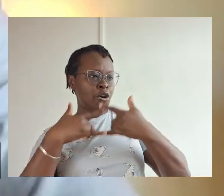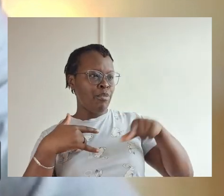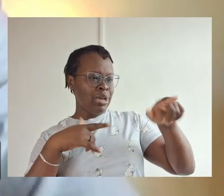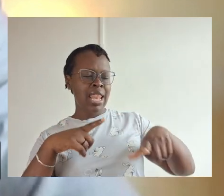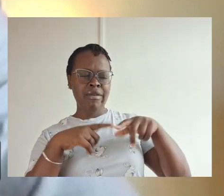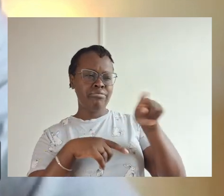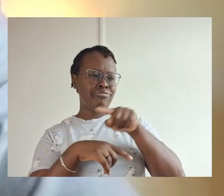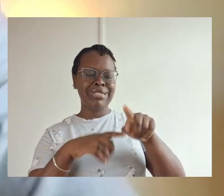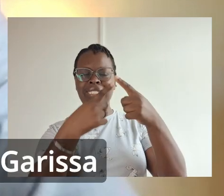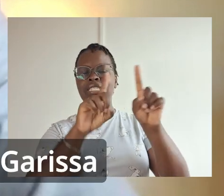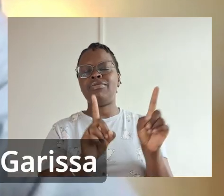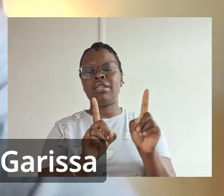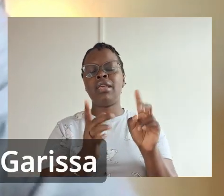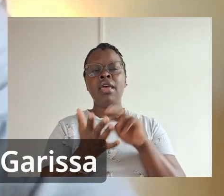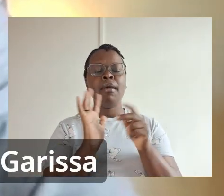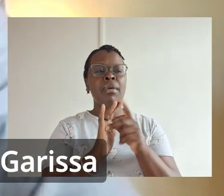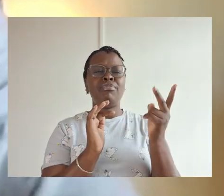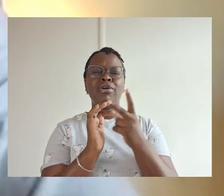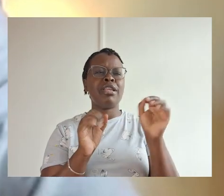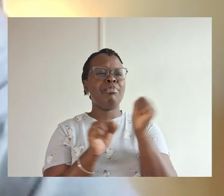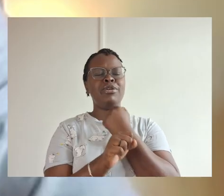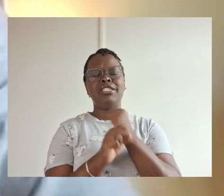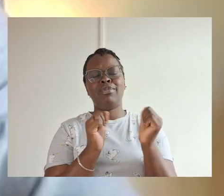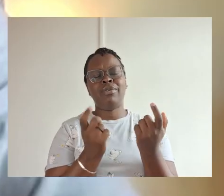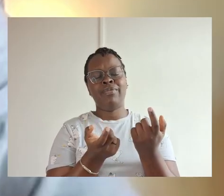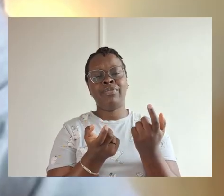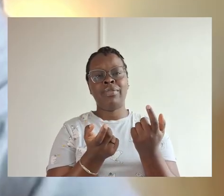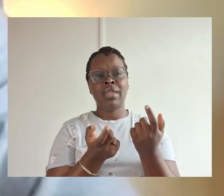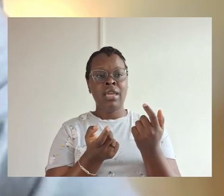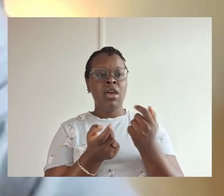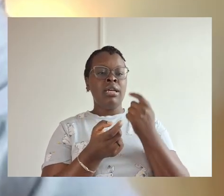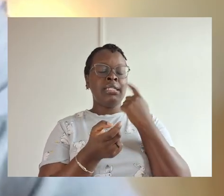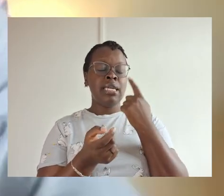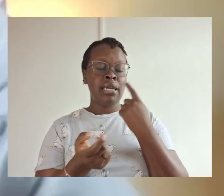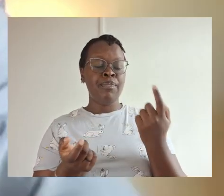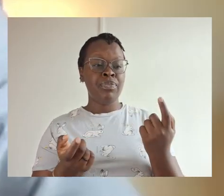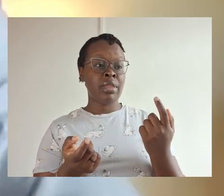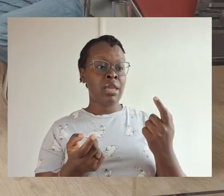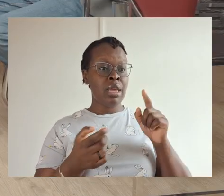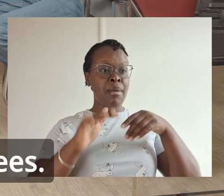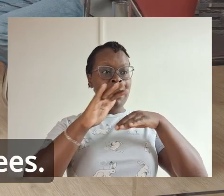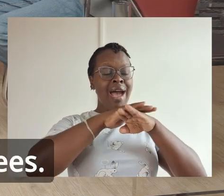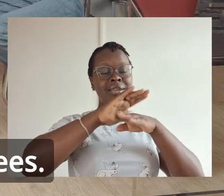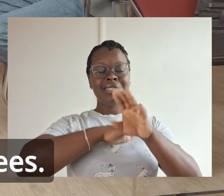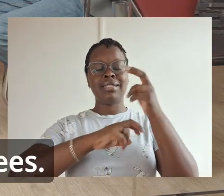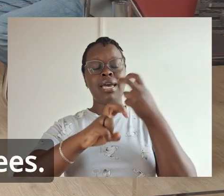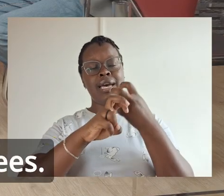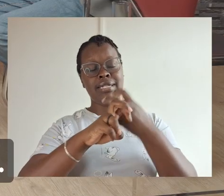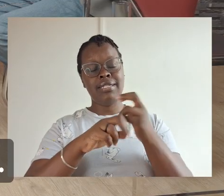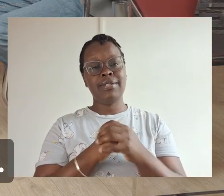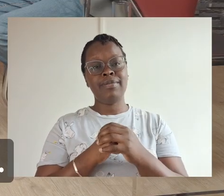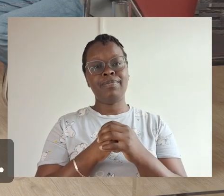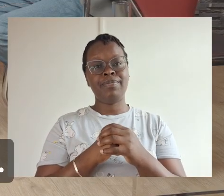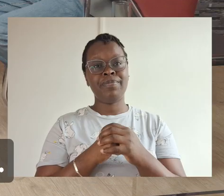talk about mobility. Like students cannot even come to Garissa to study or go to Nairobi to study because the mobility issue for the